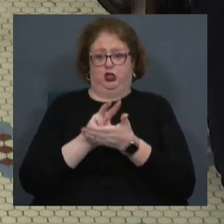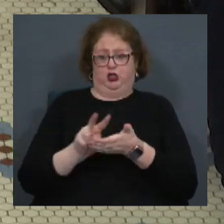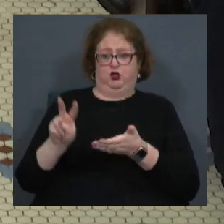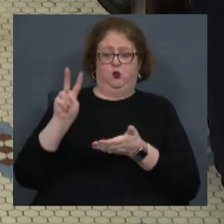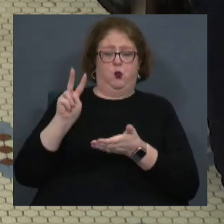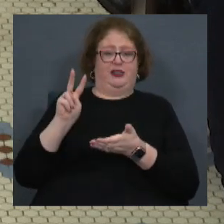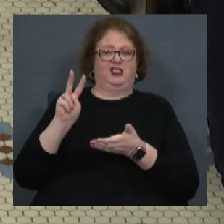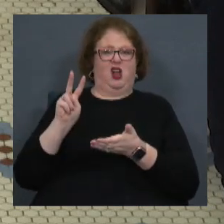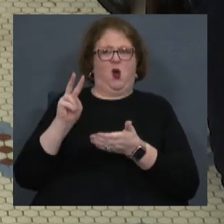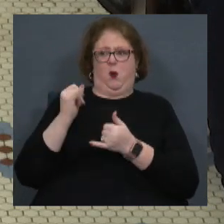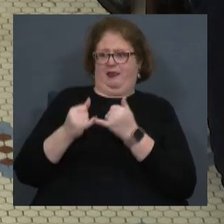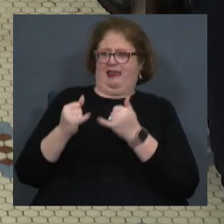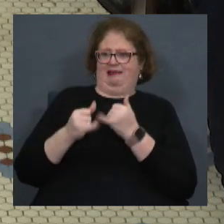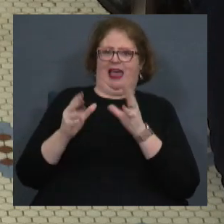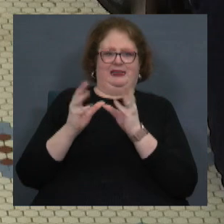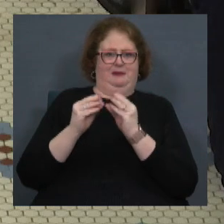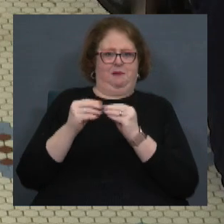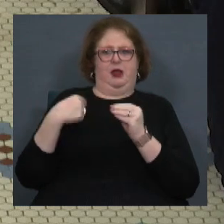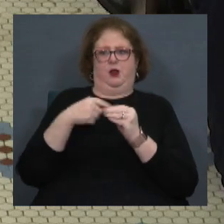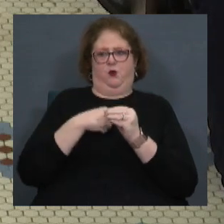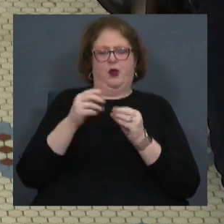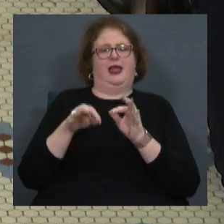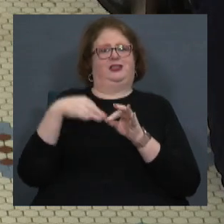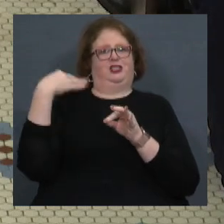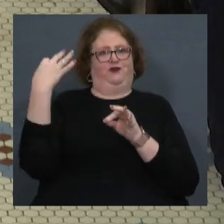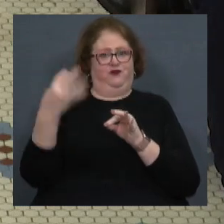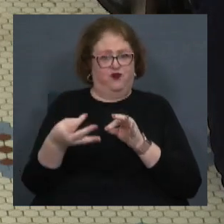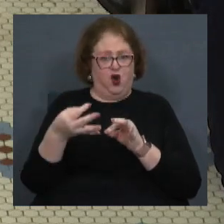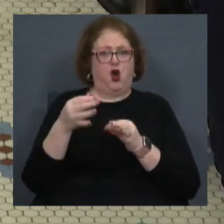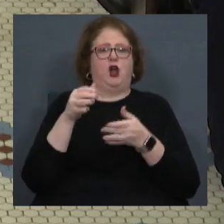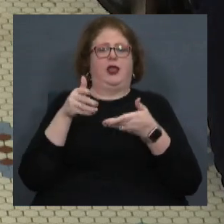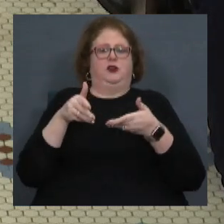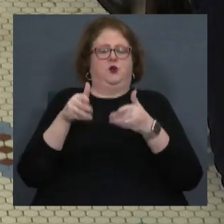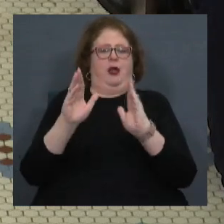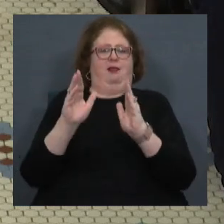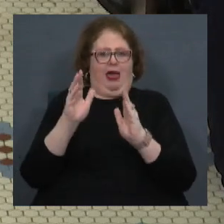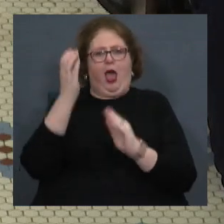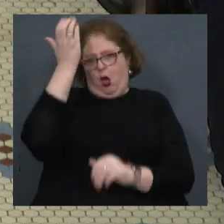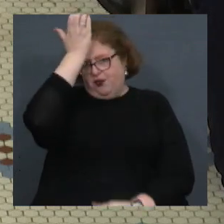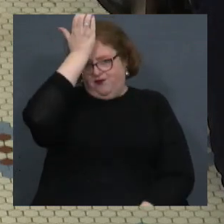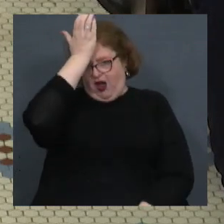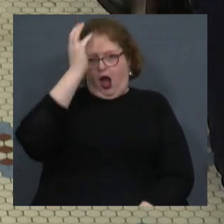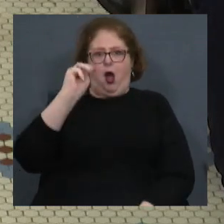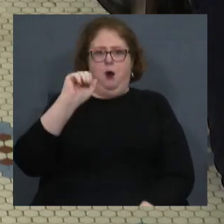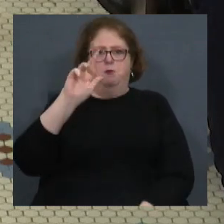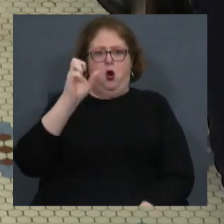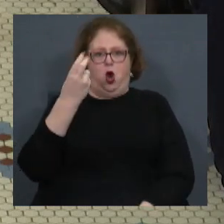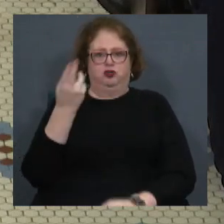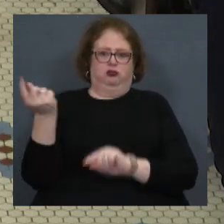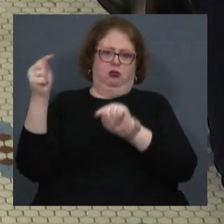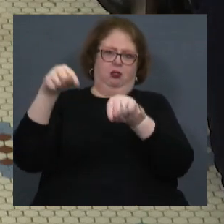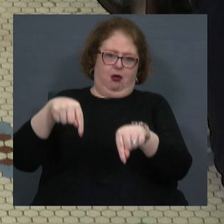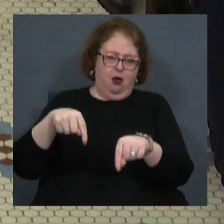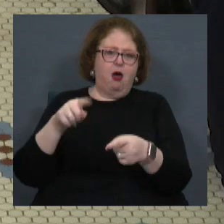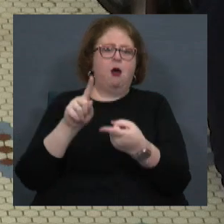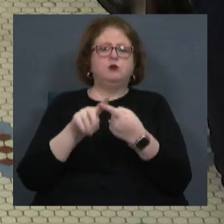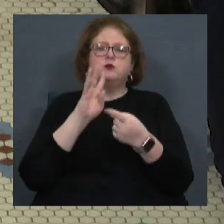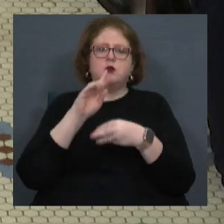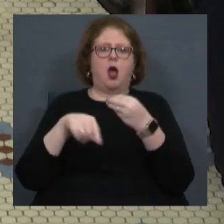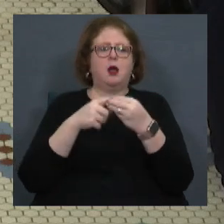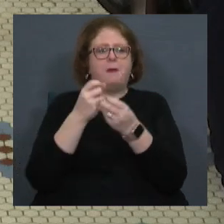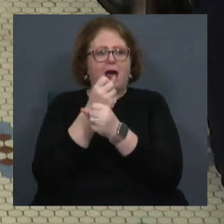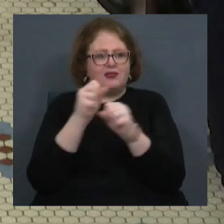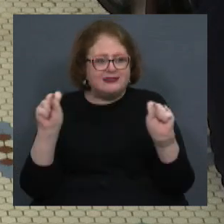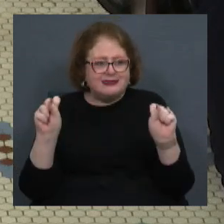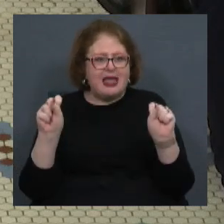last meeting, we deferred this so that we could have a fire marshal or somebody present to speak to the safety of